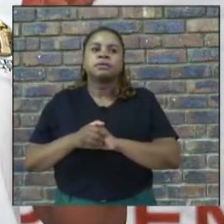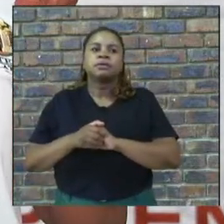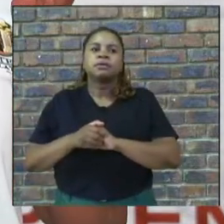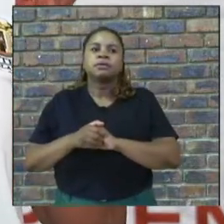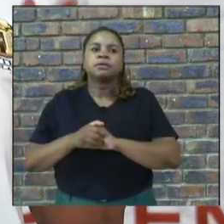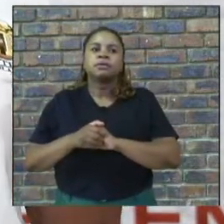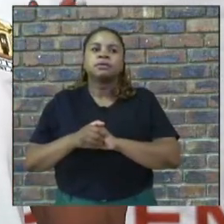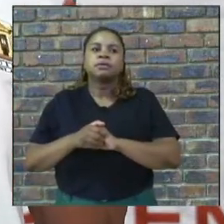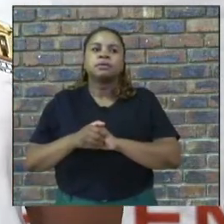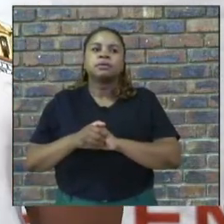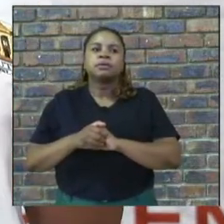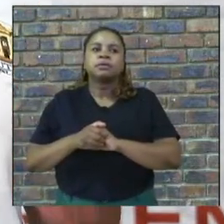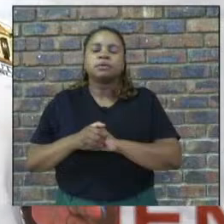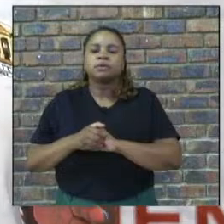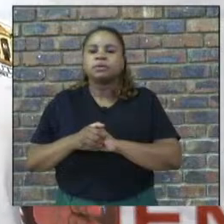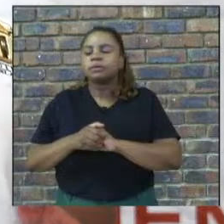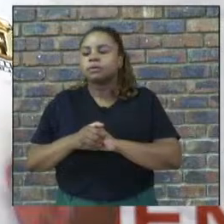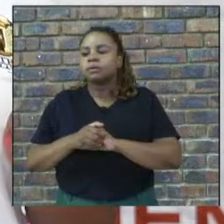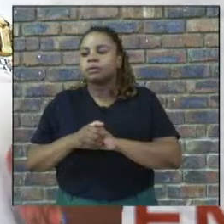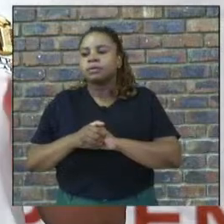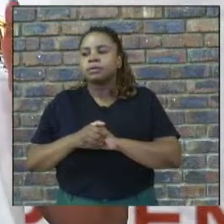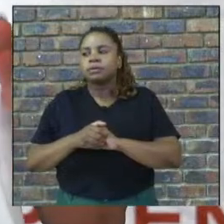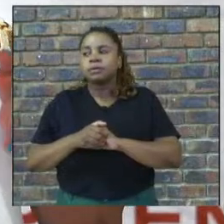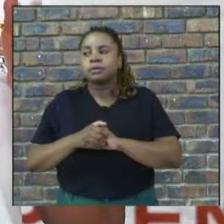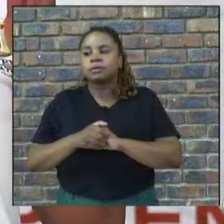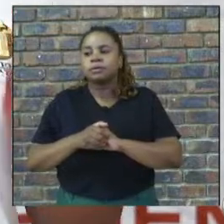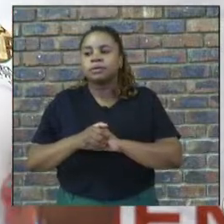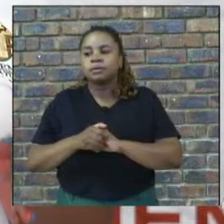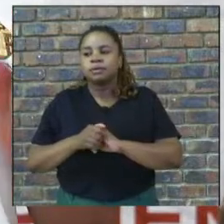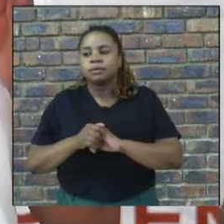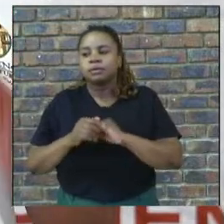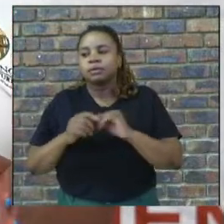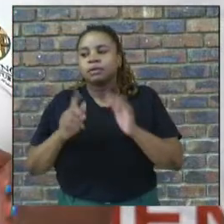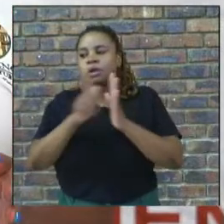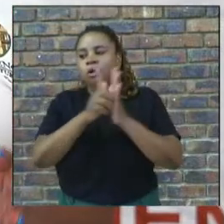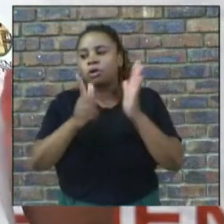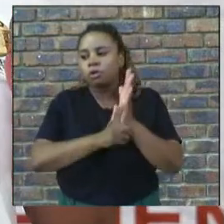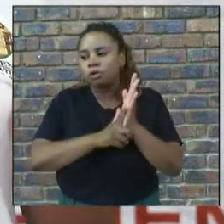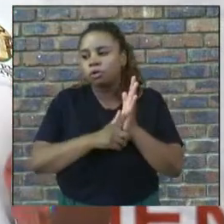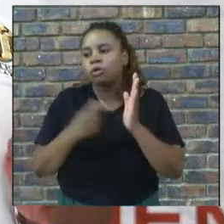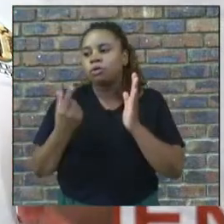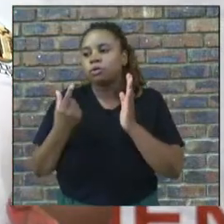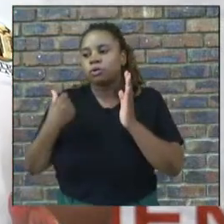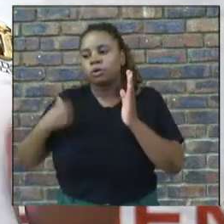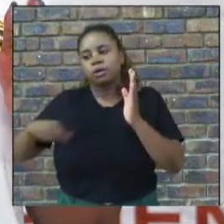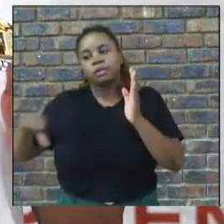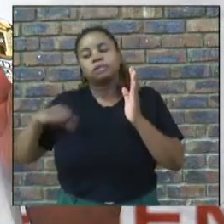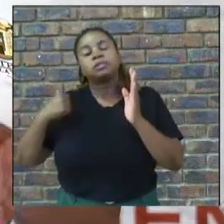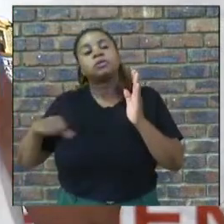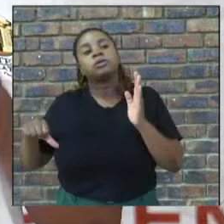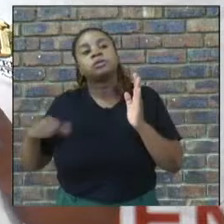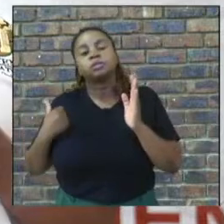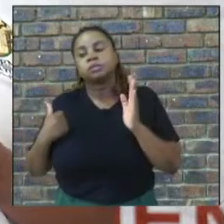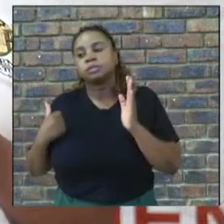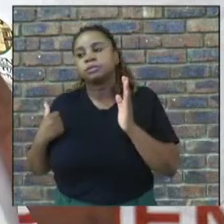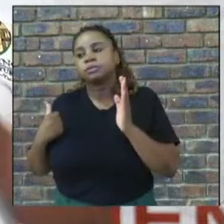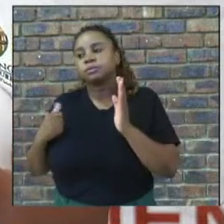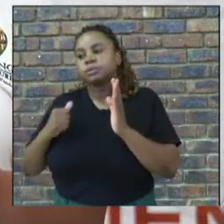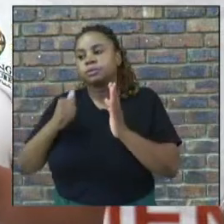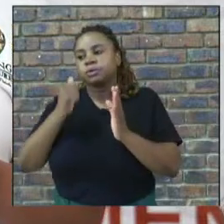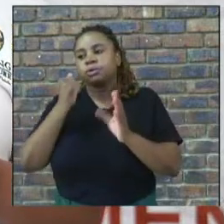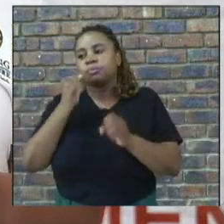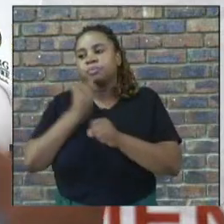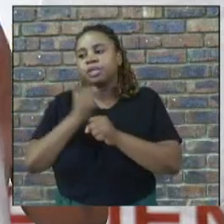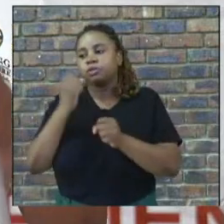is done by municipalities, and it is an important part in making sure that all of us are regulated